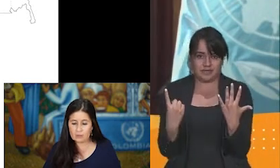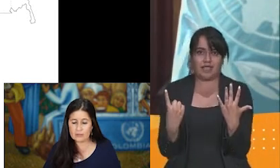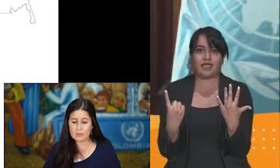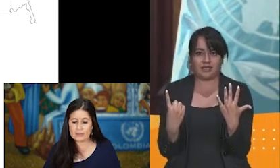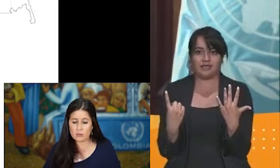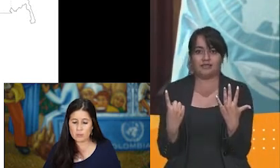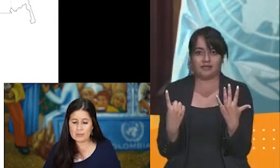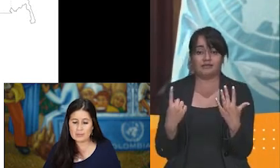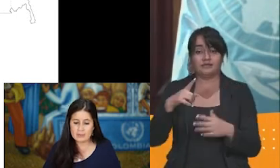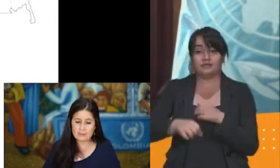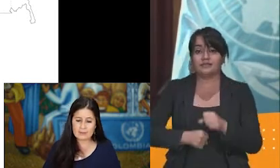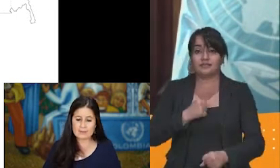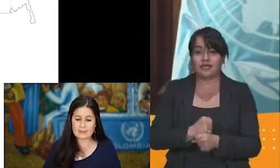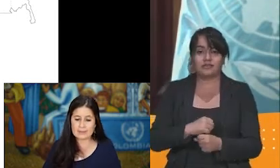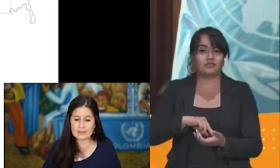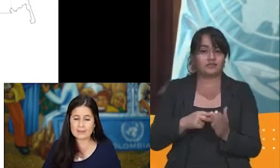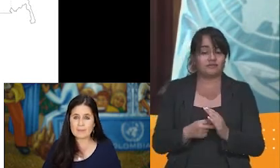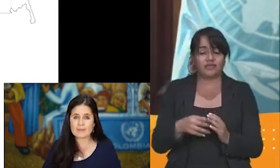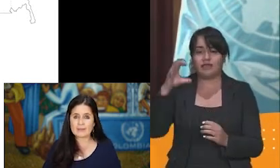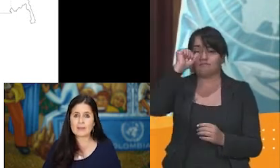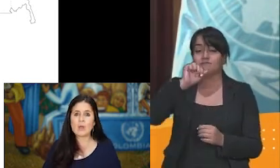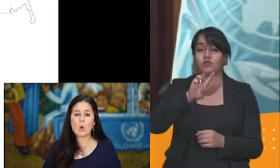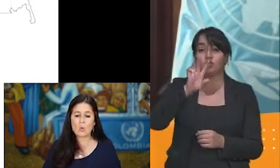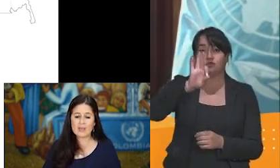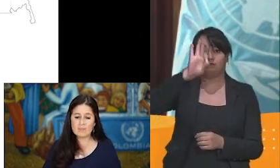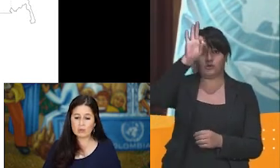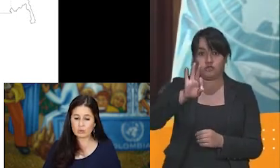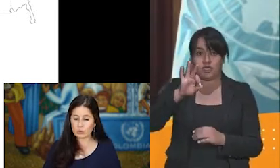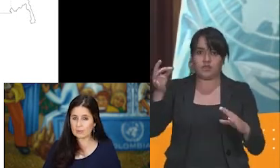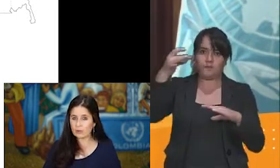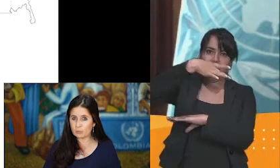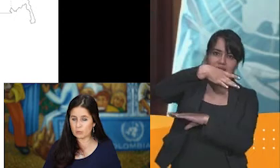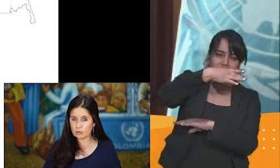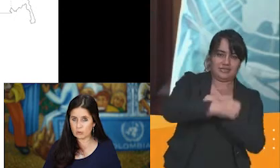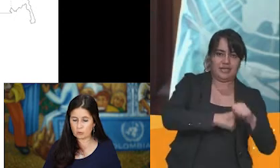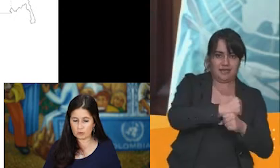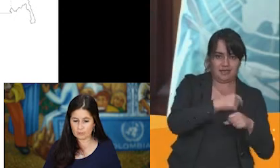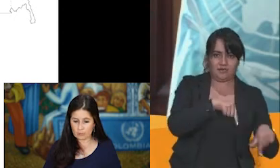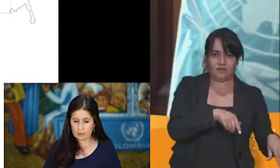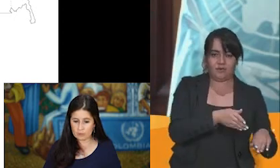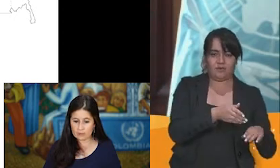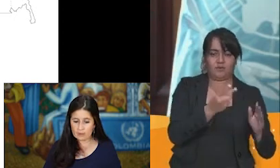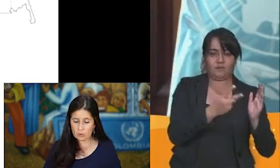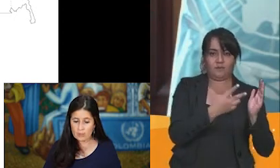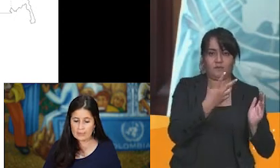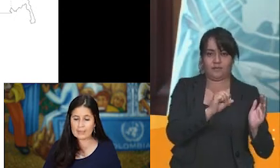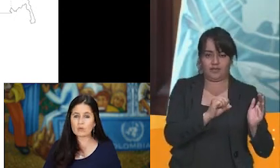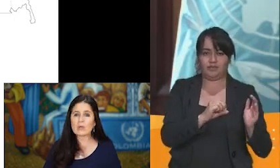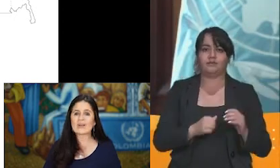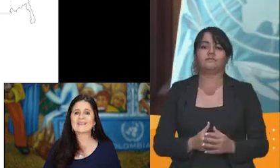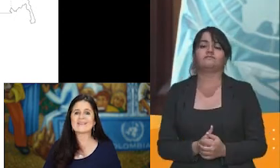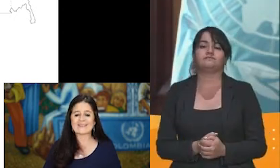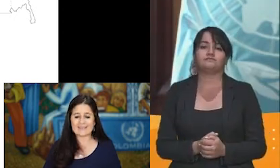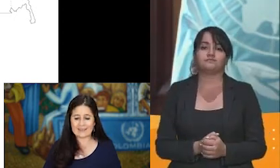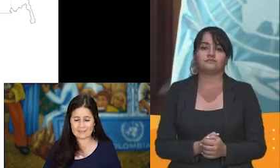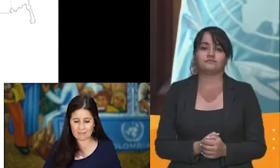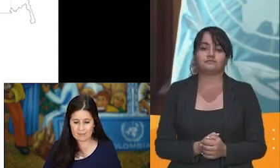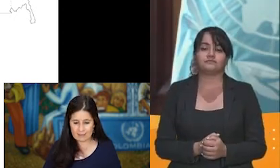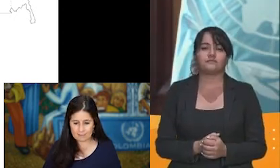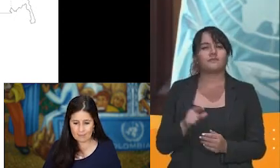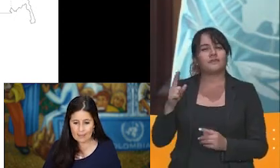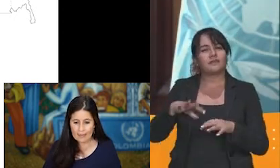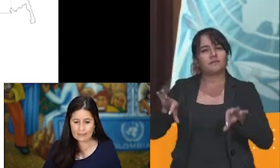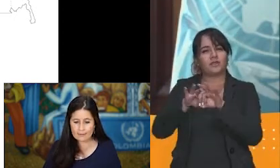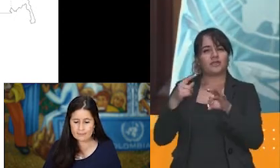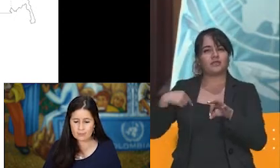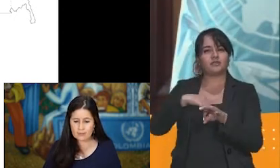98,000 hectares are representing a reduction of 2% in regards to last year. That gives us a stability trend. And